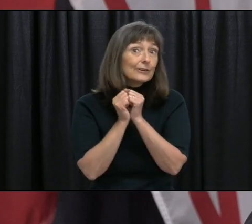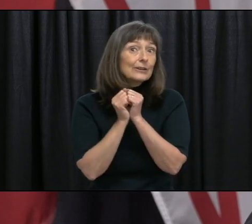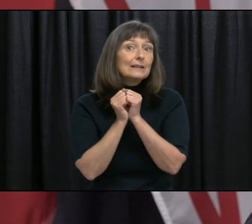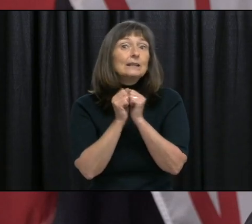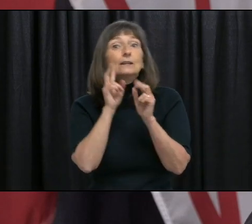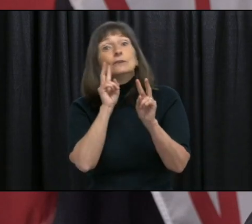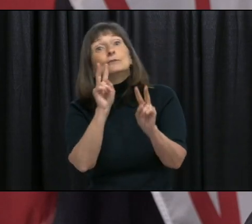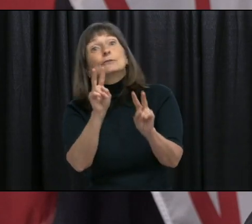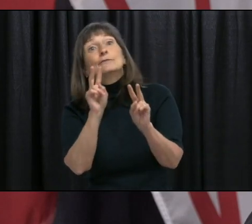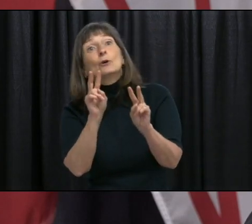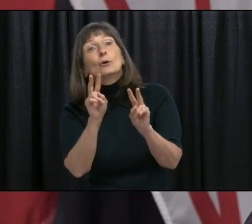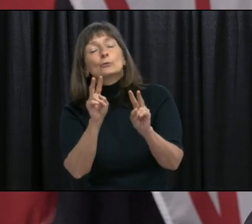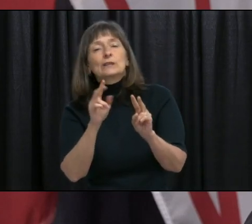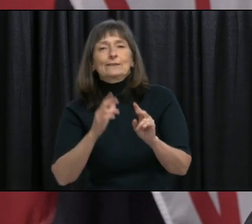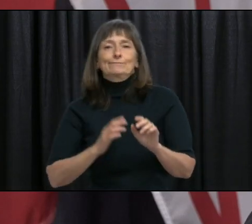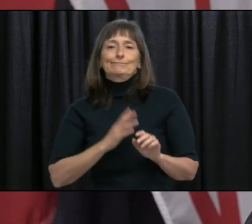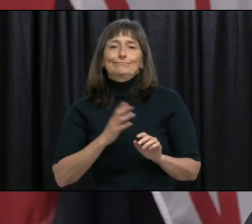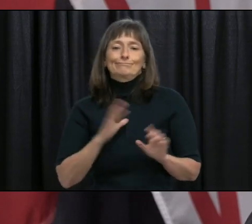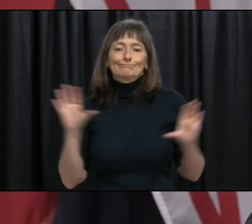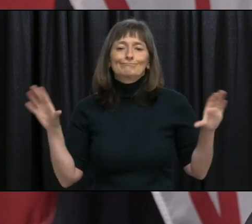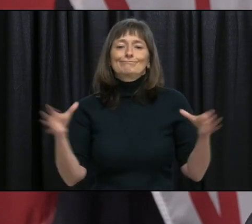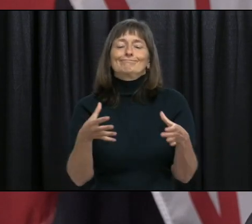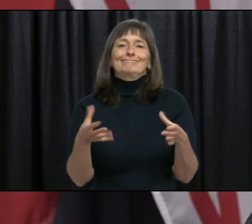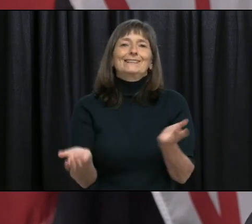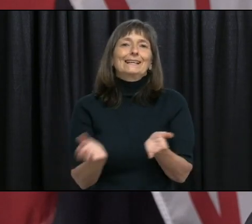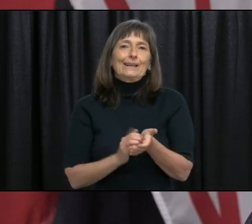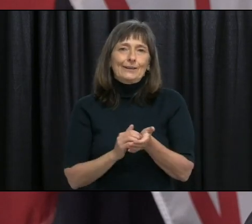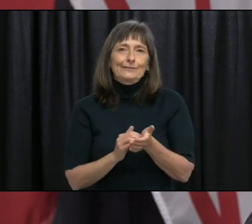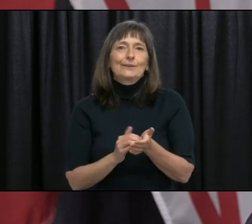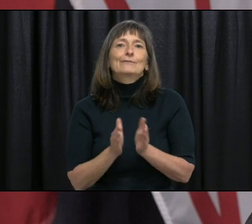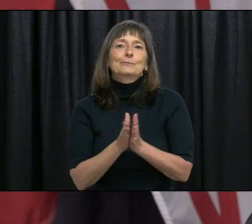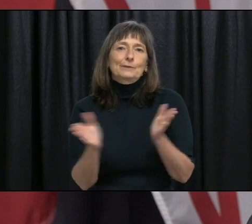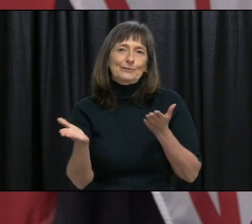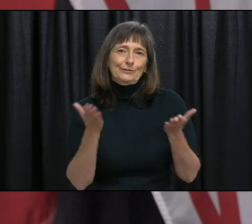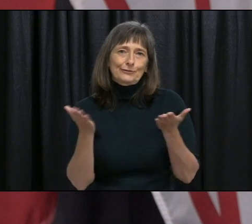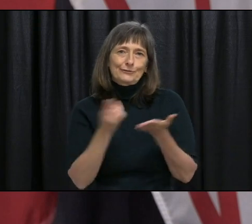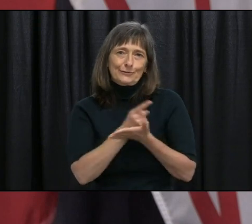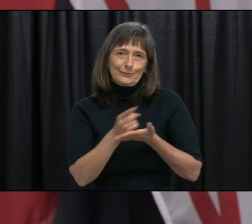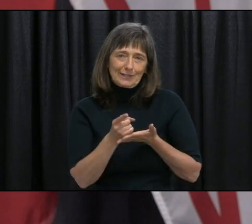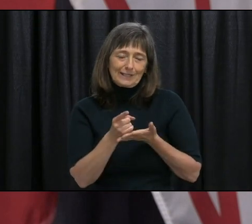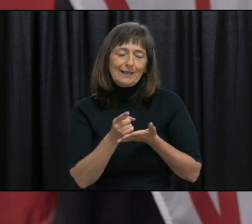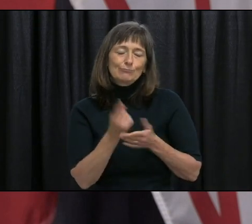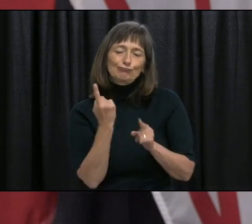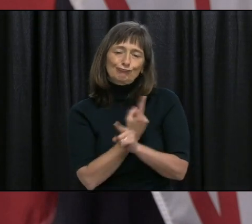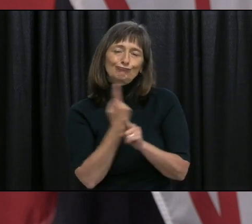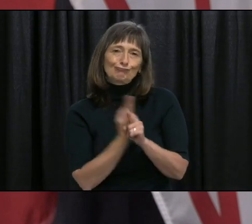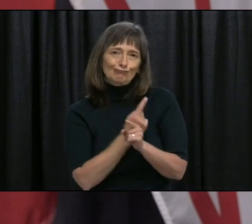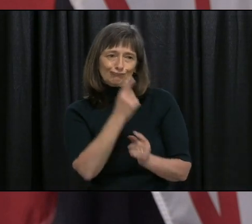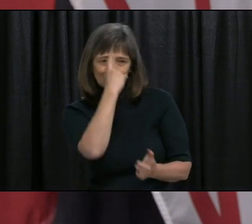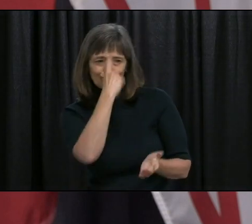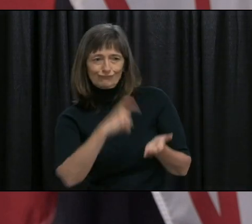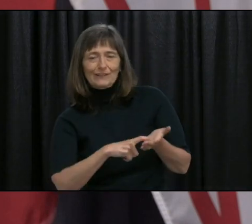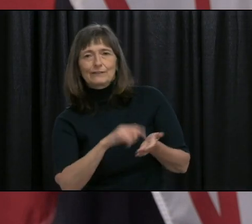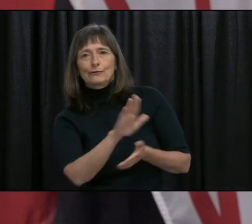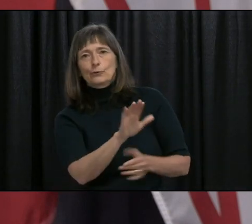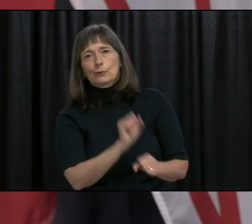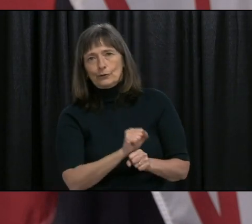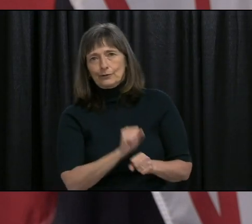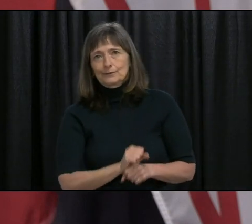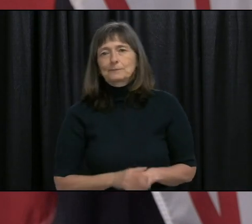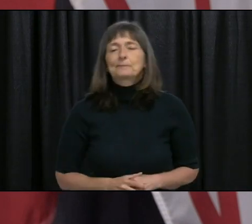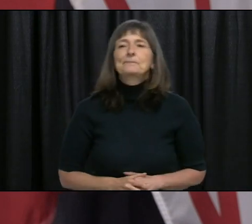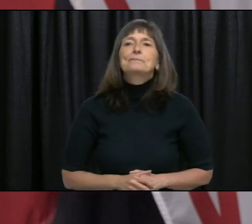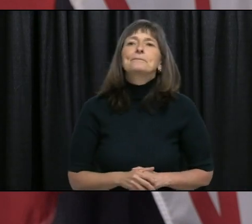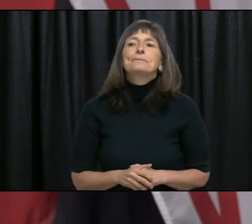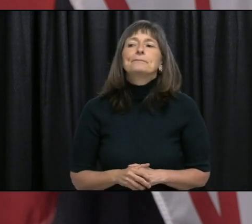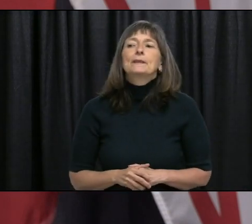get together and celebrate Public Service Week again and properly acknowledge you for the vital work that you do.